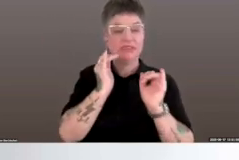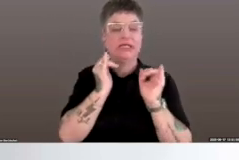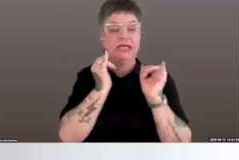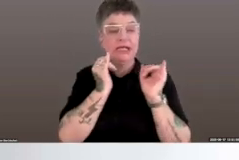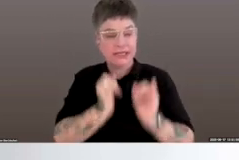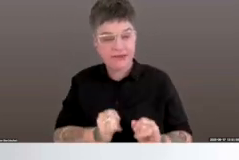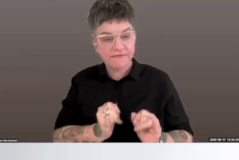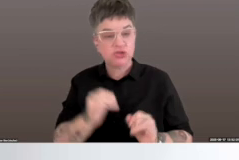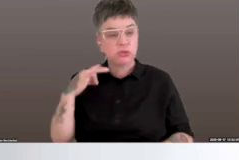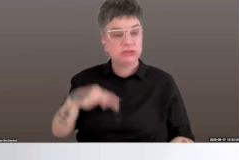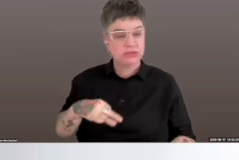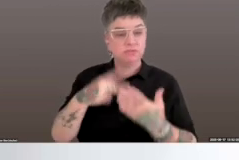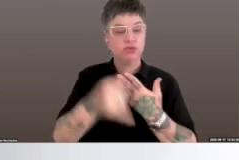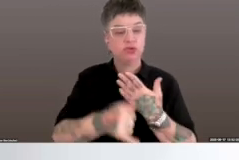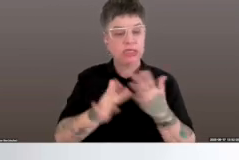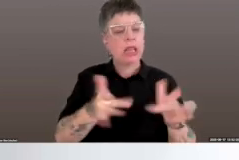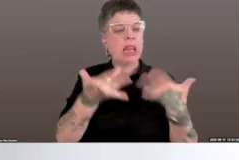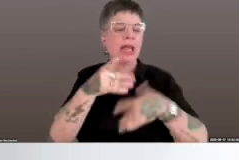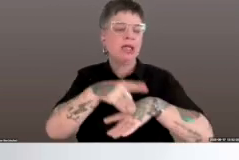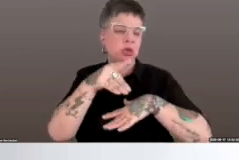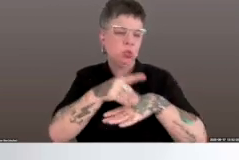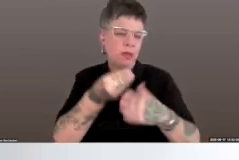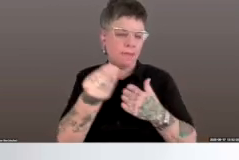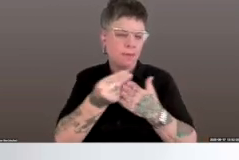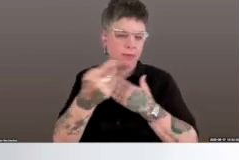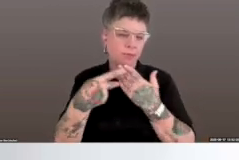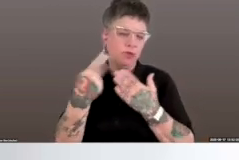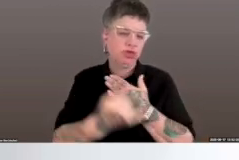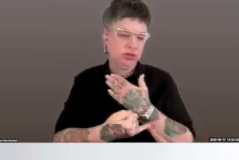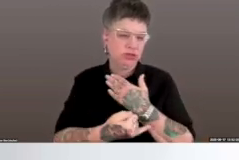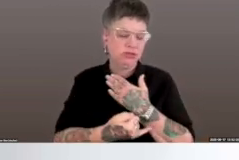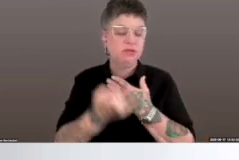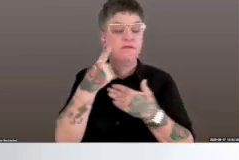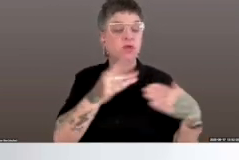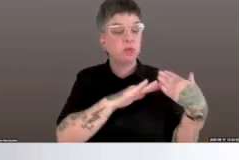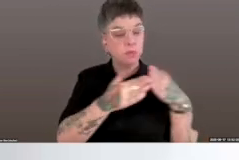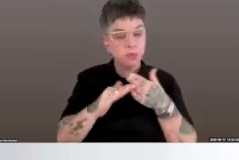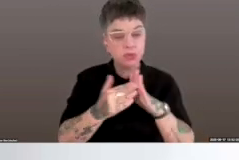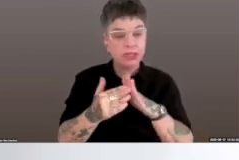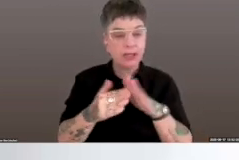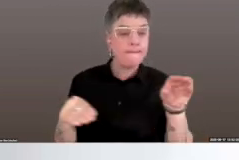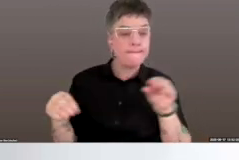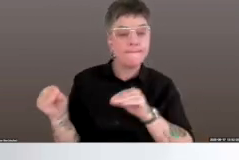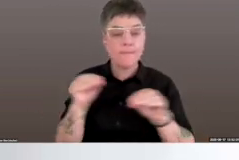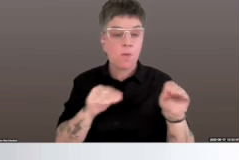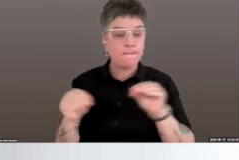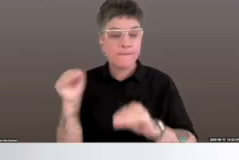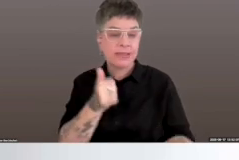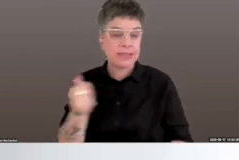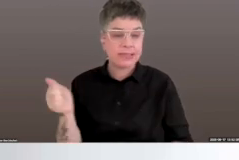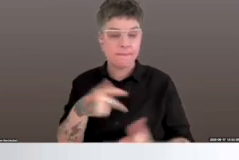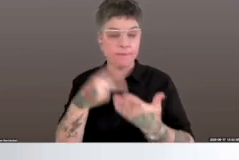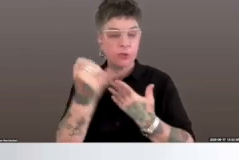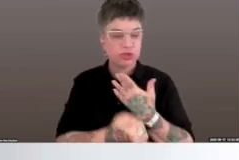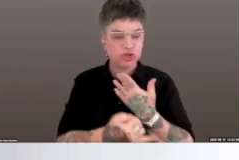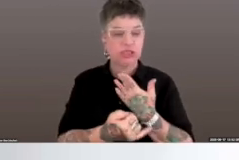projects as light-duty vehicle purchase incentive projects. And for the community mobility incentive projects, we also refer